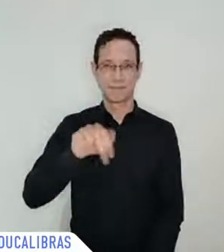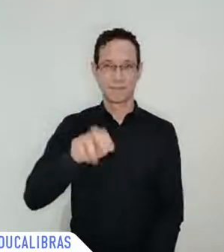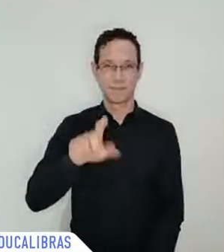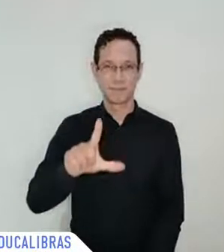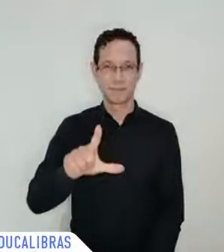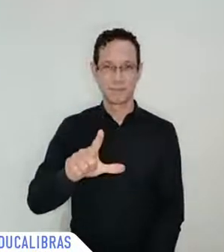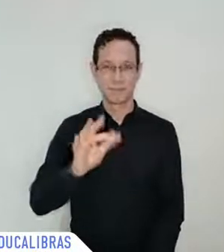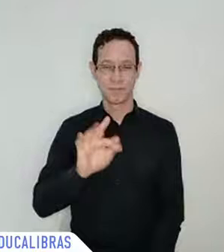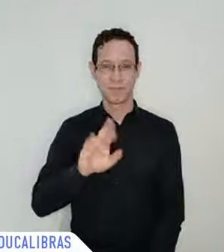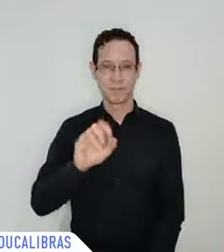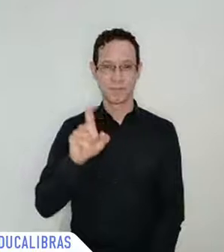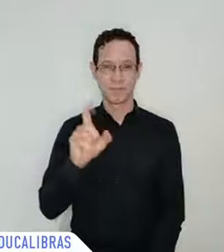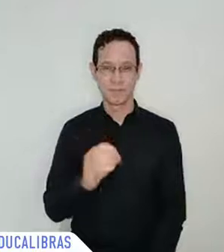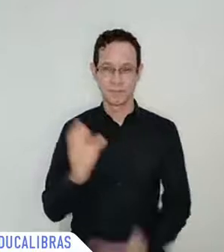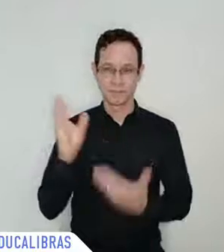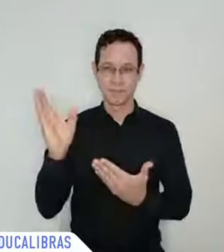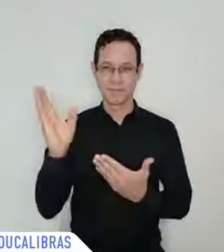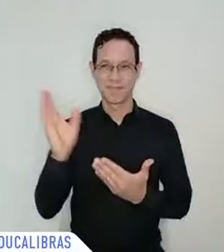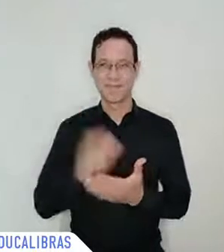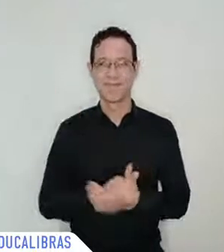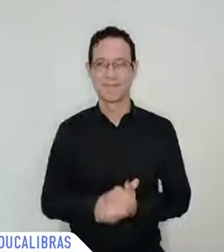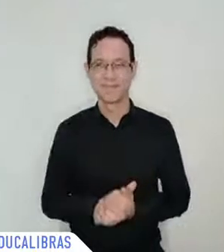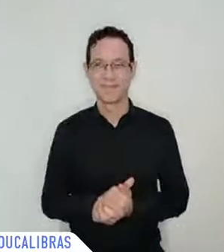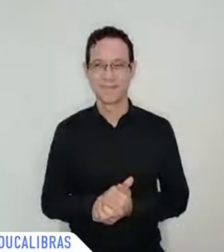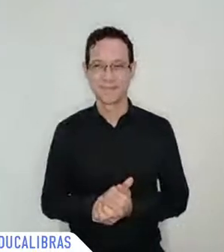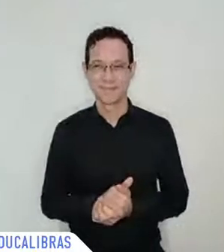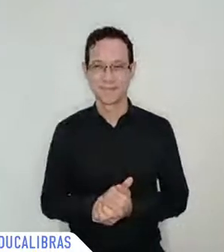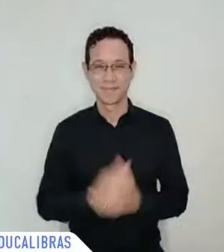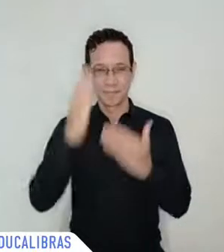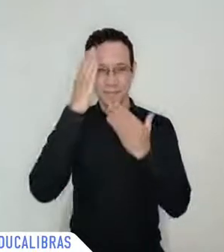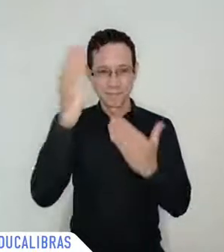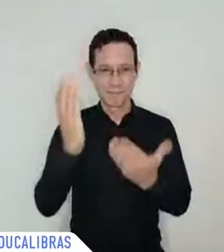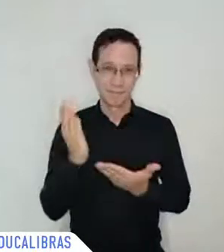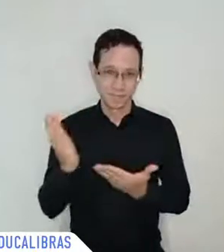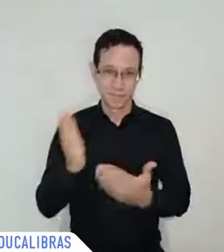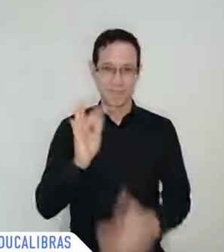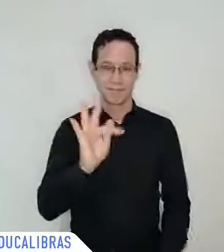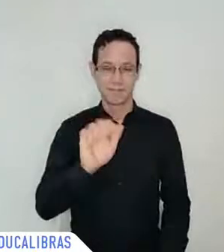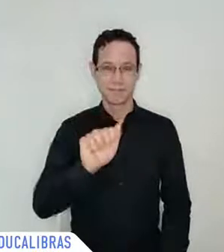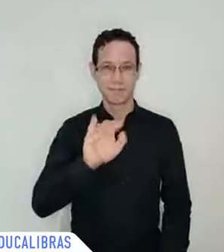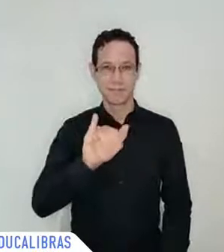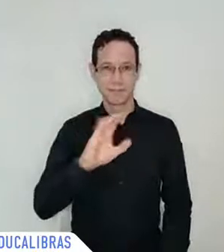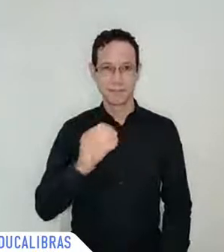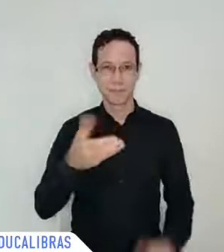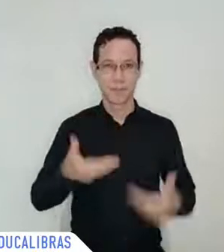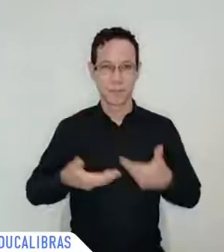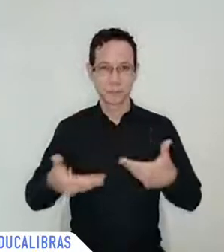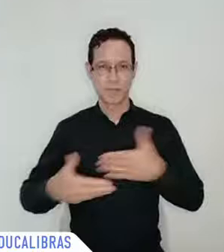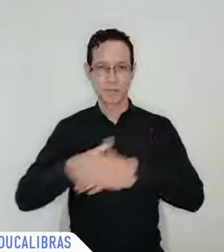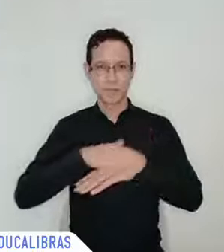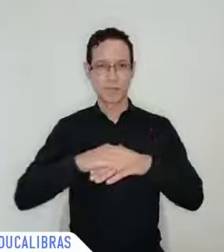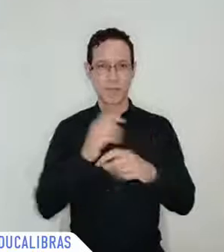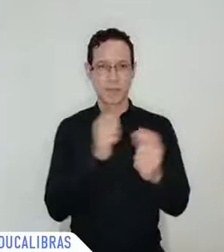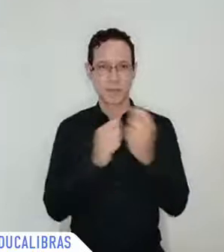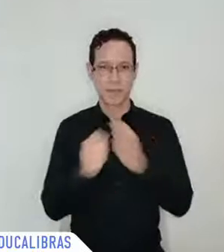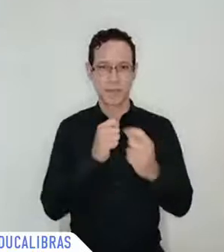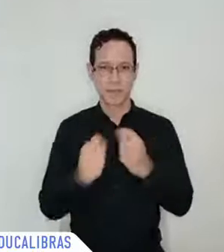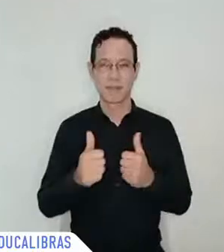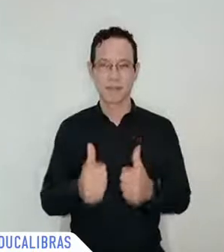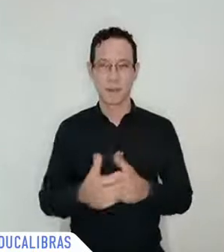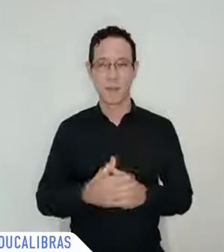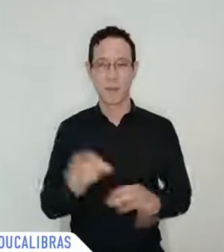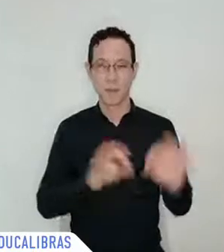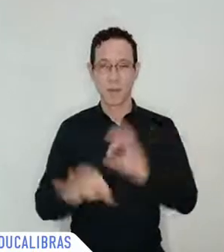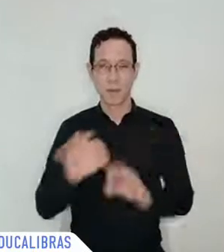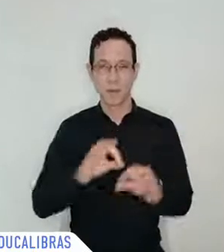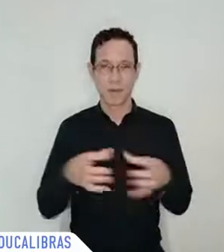debate. Thank you very much, Emmanuel. Deputado Freixo. I would like to start thanking you,